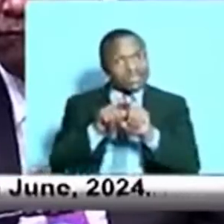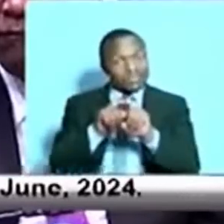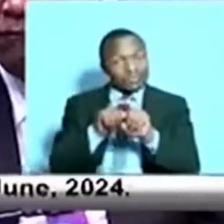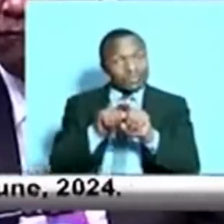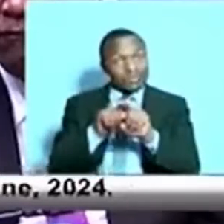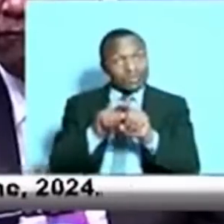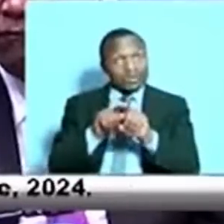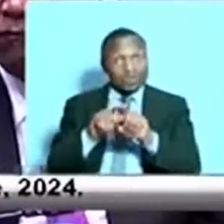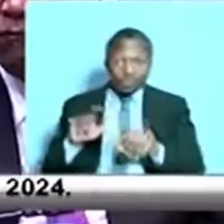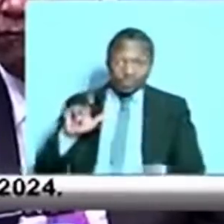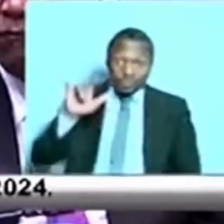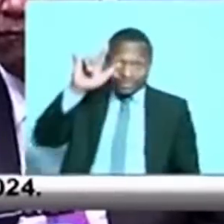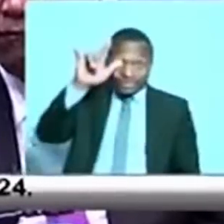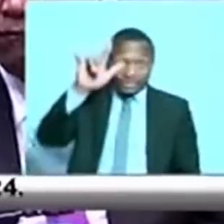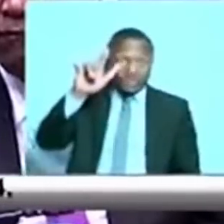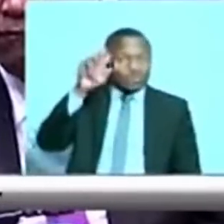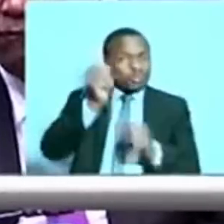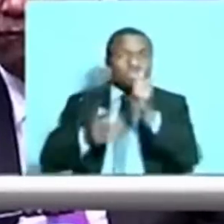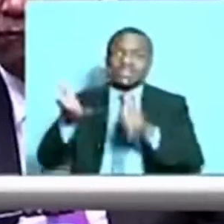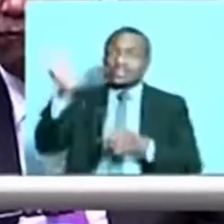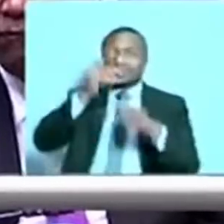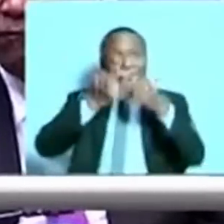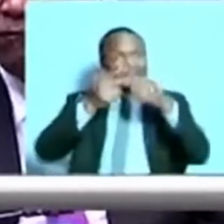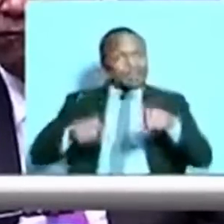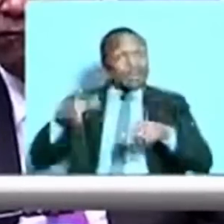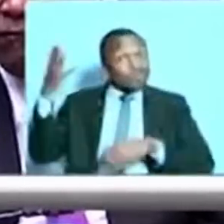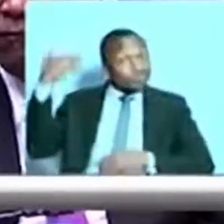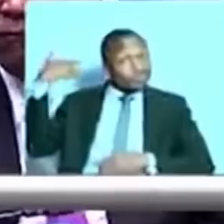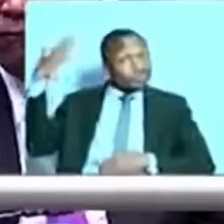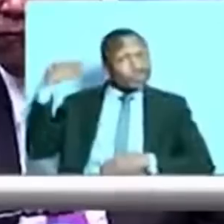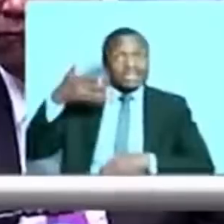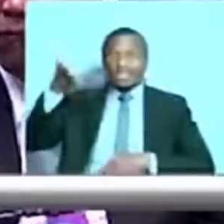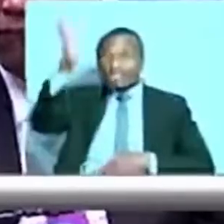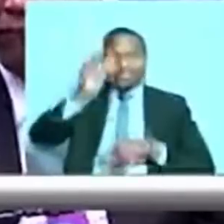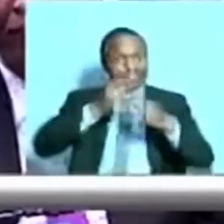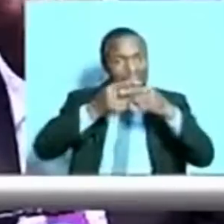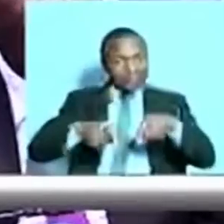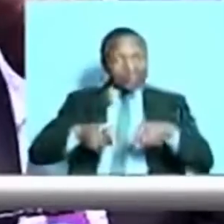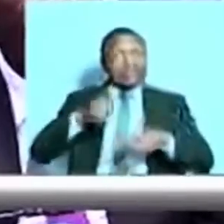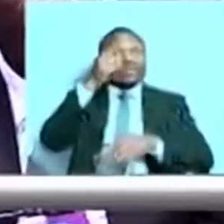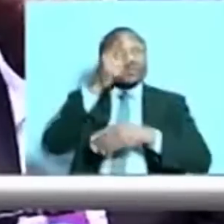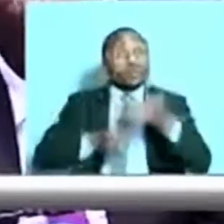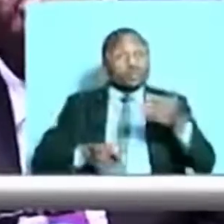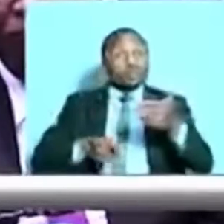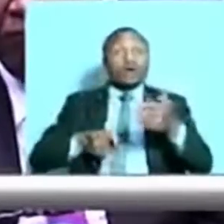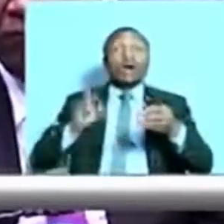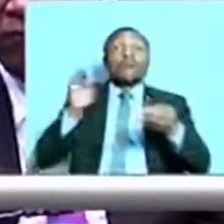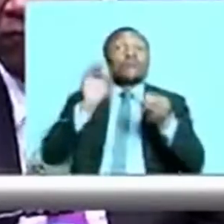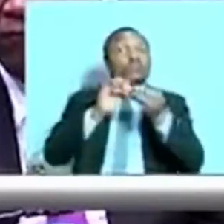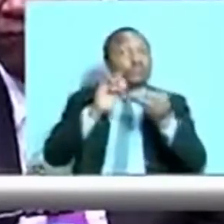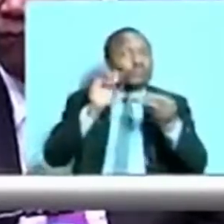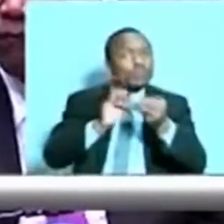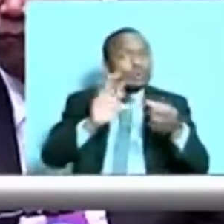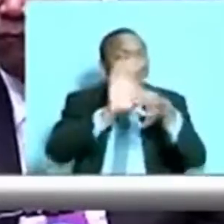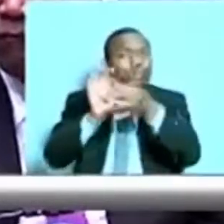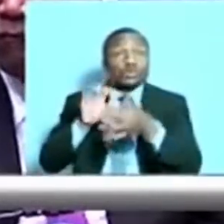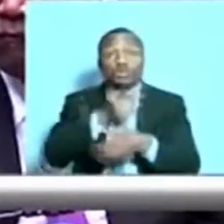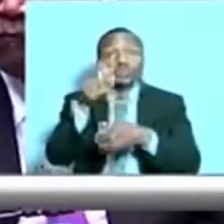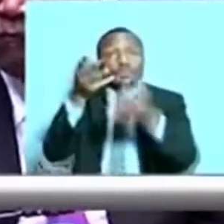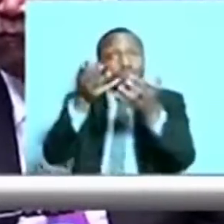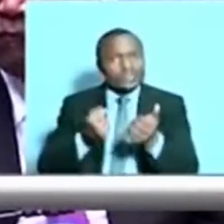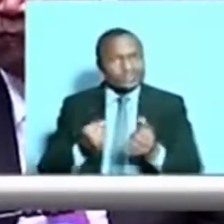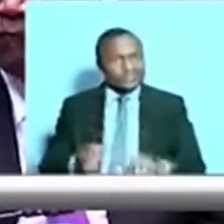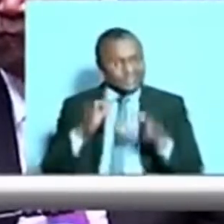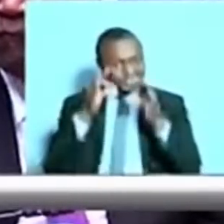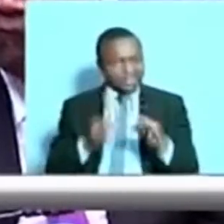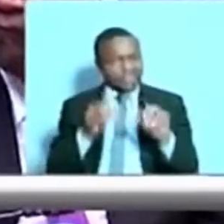used to happen before in the past, Madam Speaker. It was taboo. What more unity would you be looking for